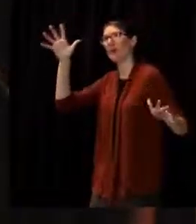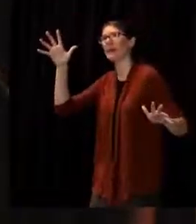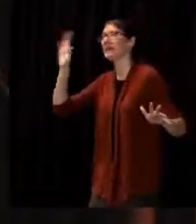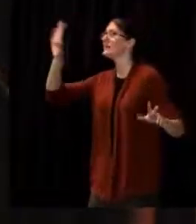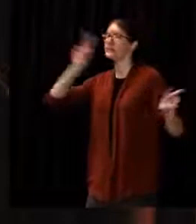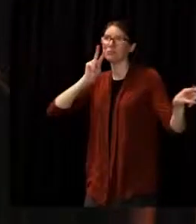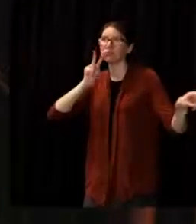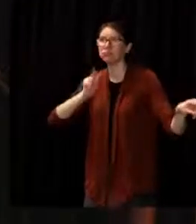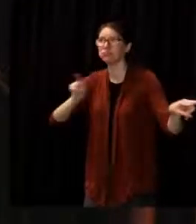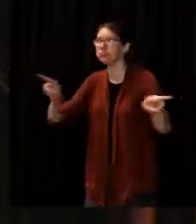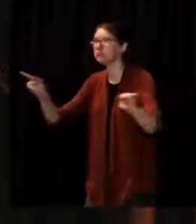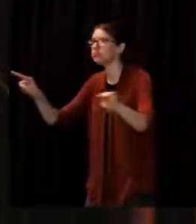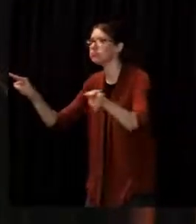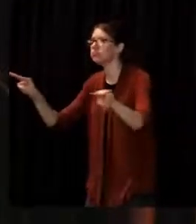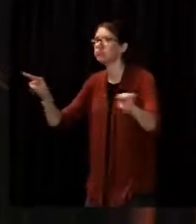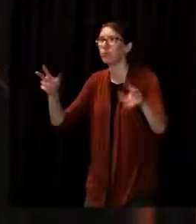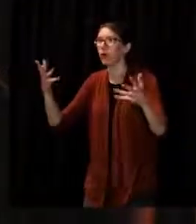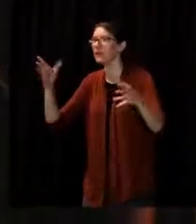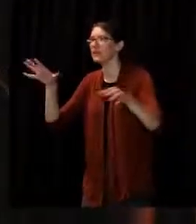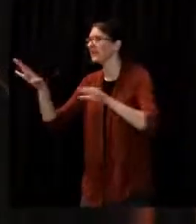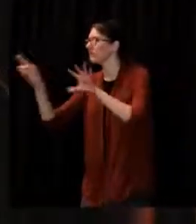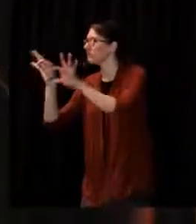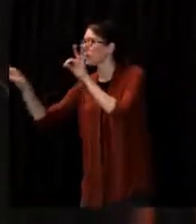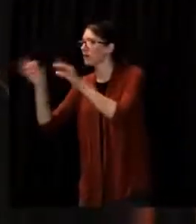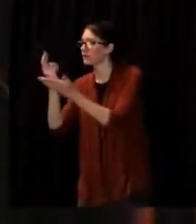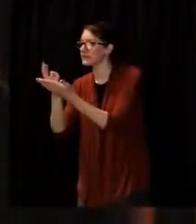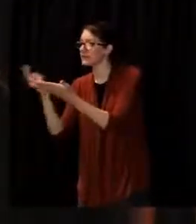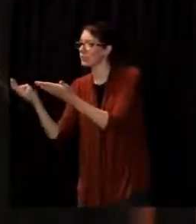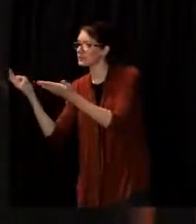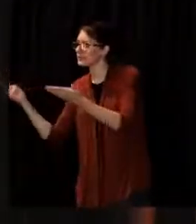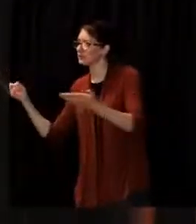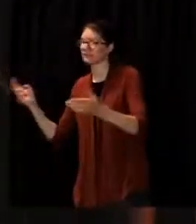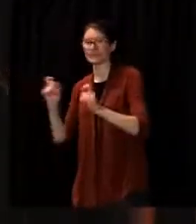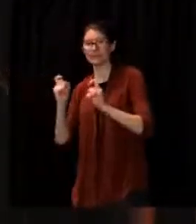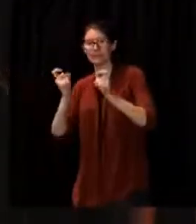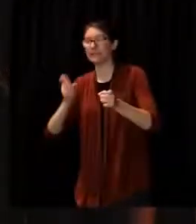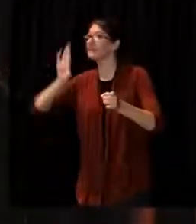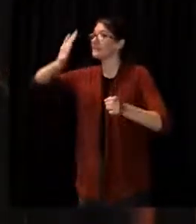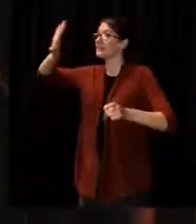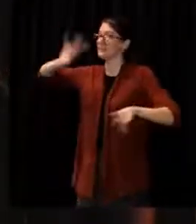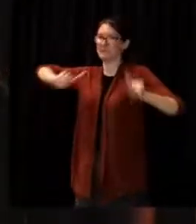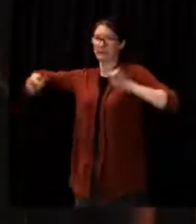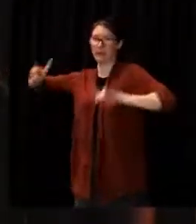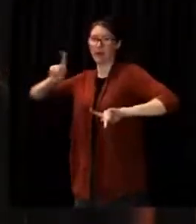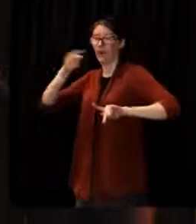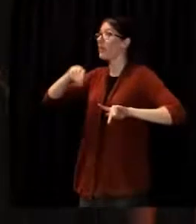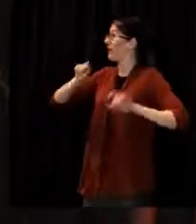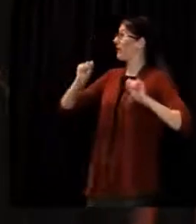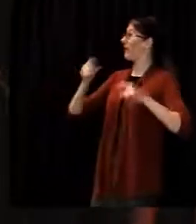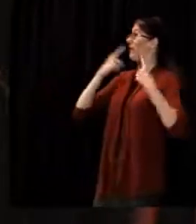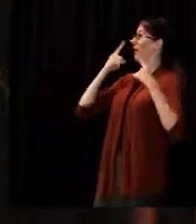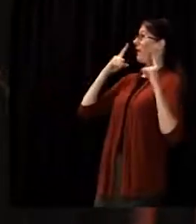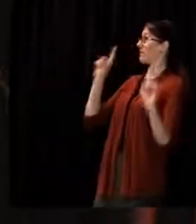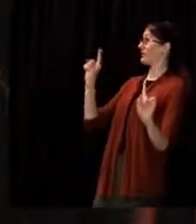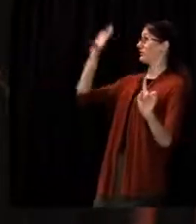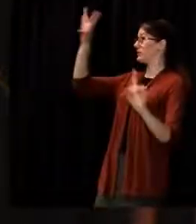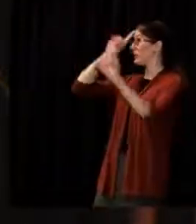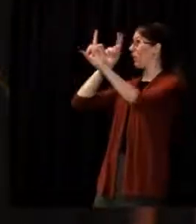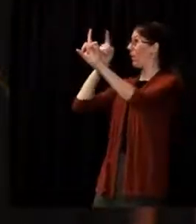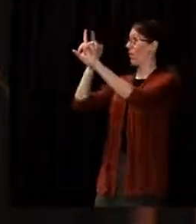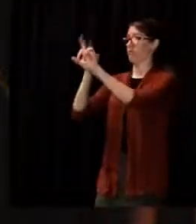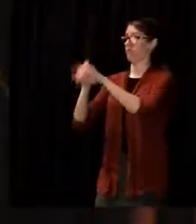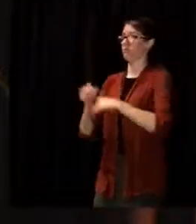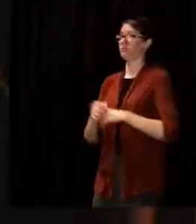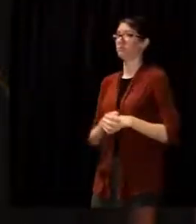to and fro to find the resources for his people so that they can conduct the mission and the purpose for which he has established